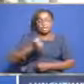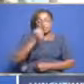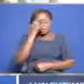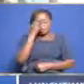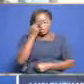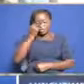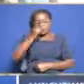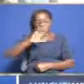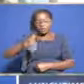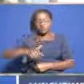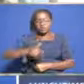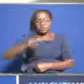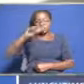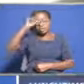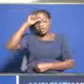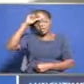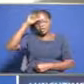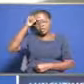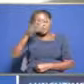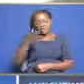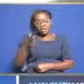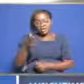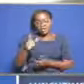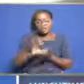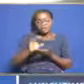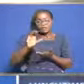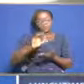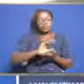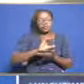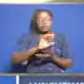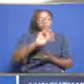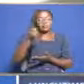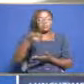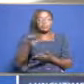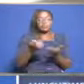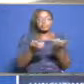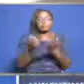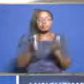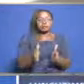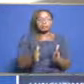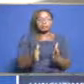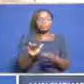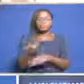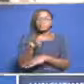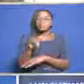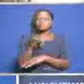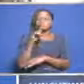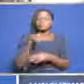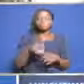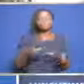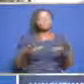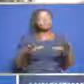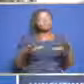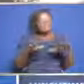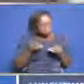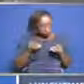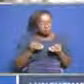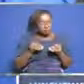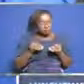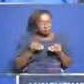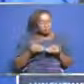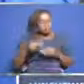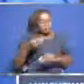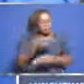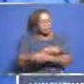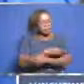Joseph Lenku, who oversaw the allocation of stalls to the first batch of traders, urged them not to give in to bribery demands. We